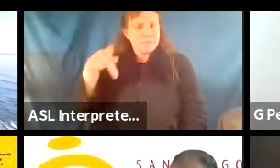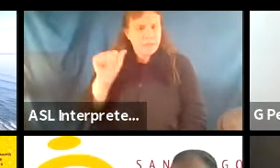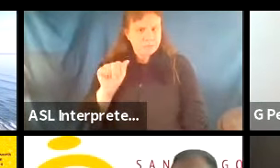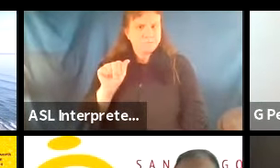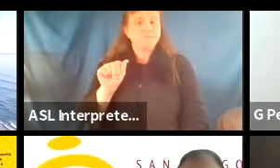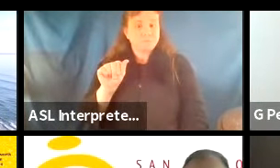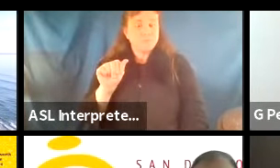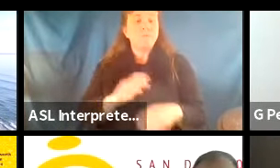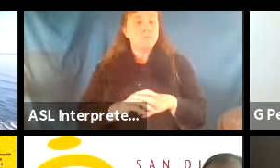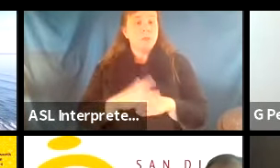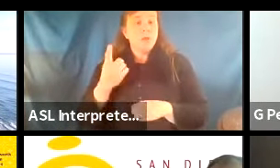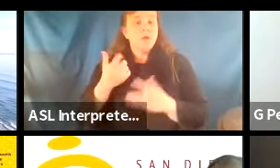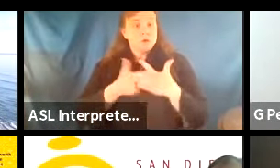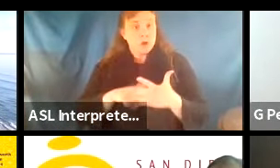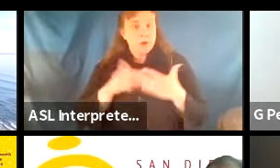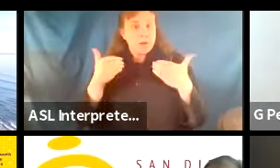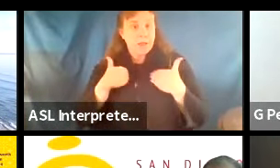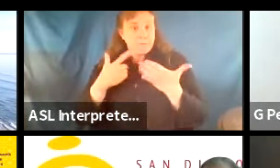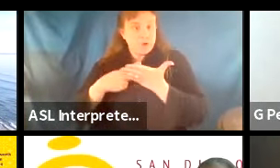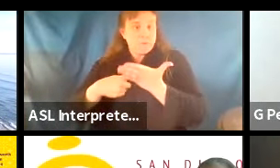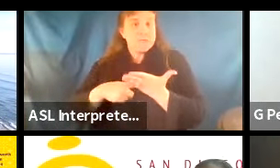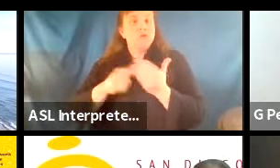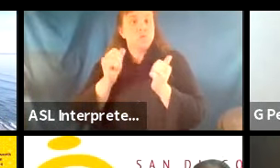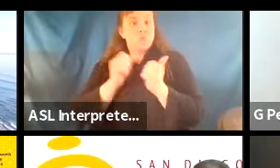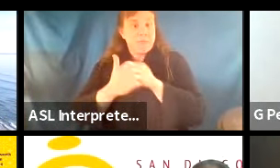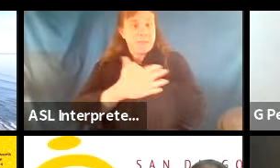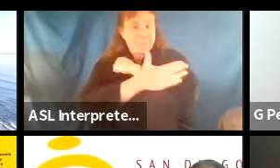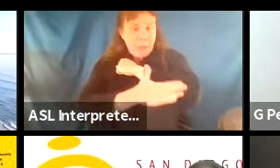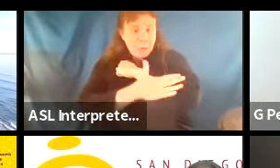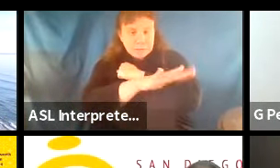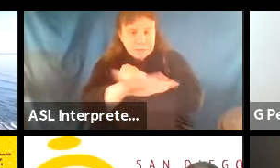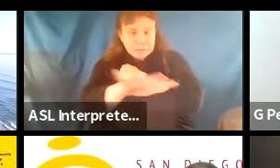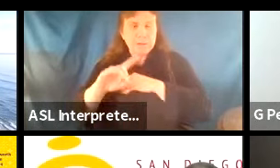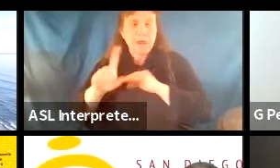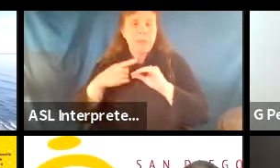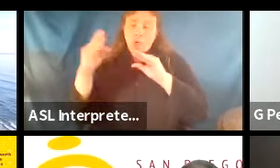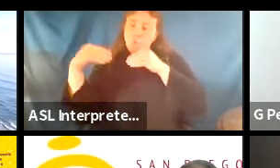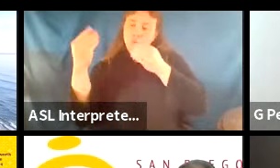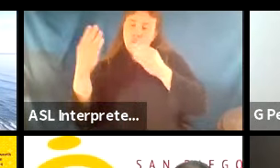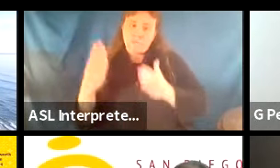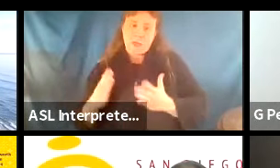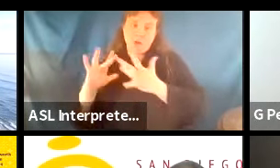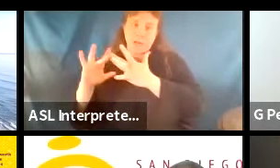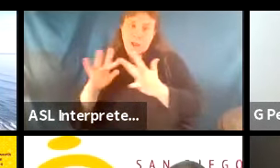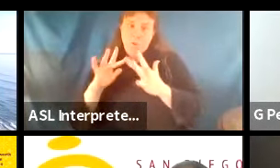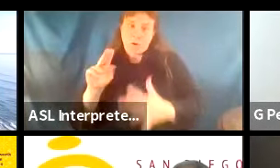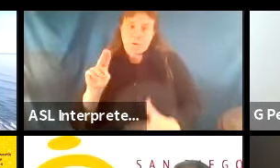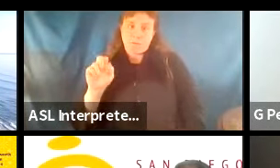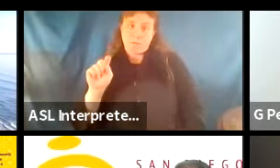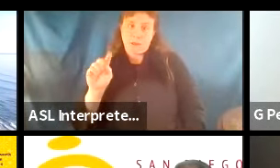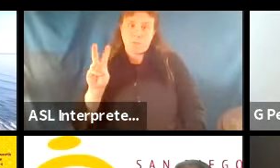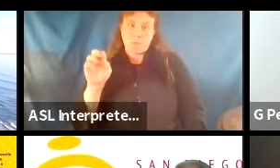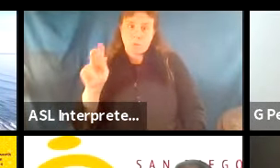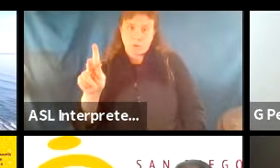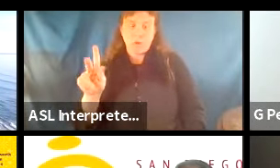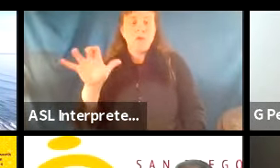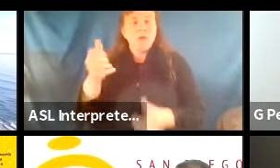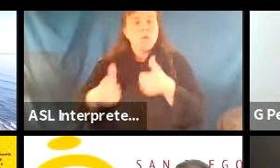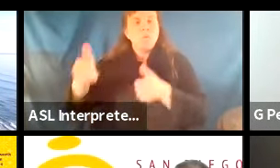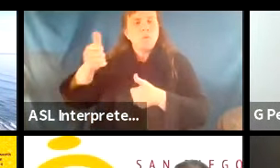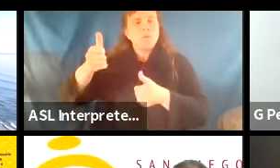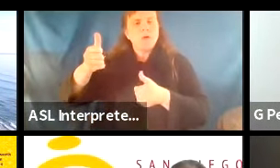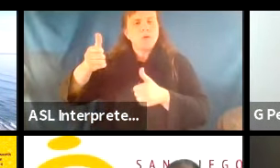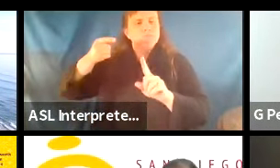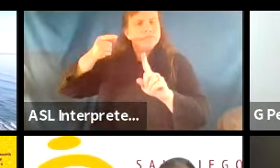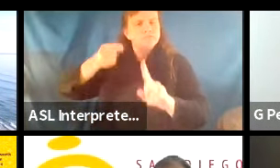having conversations with the counties about the provider network. And as you know, that's their primary purpose is to develop a